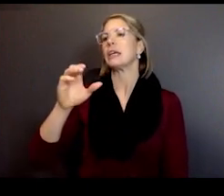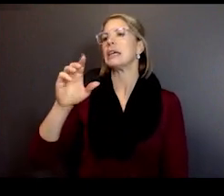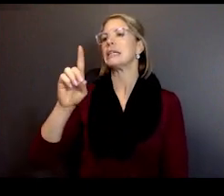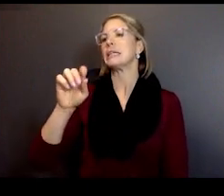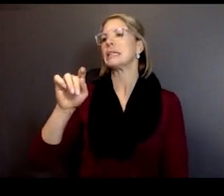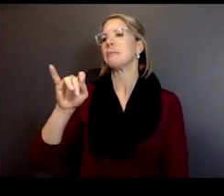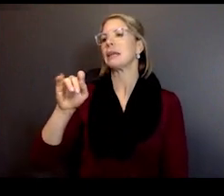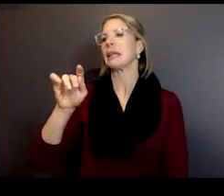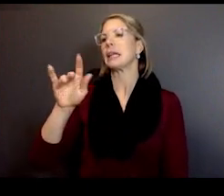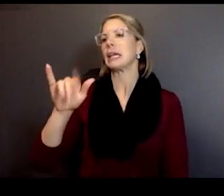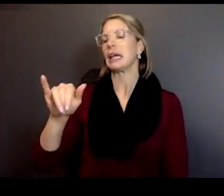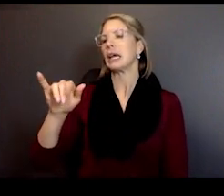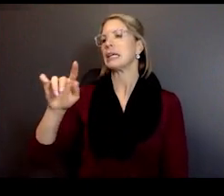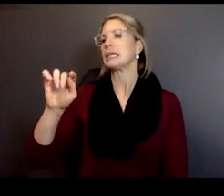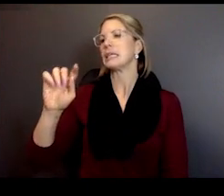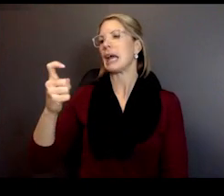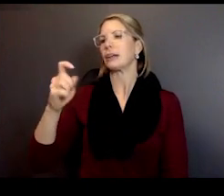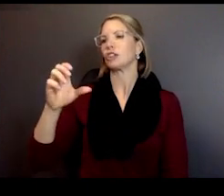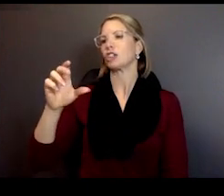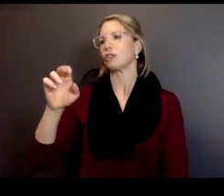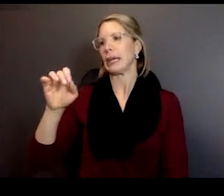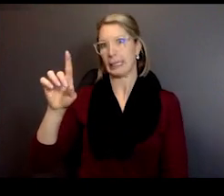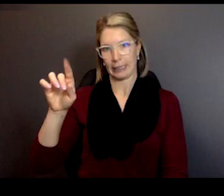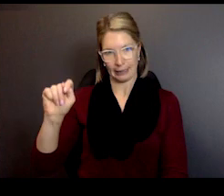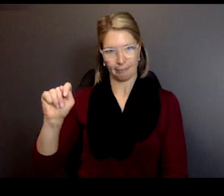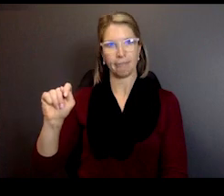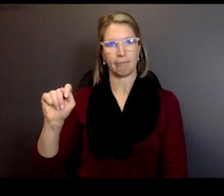canada.ca/disability tax credit.